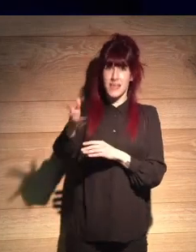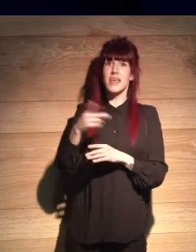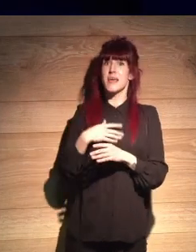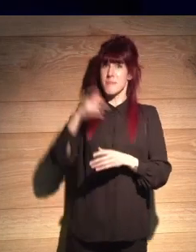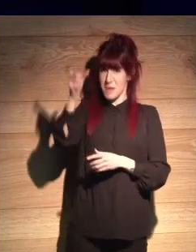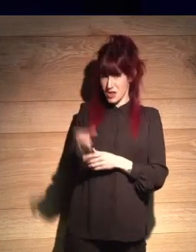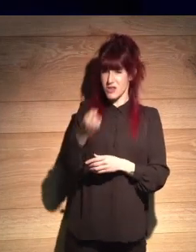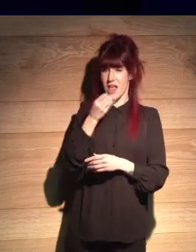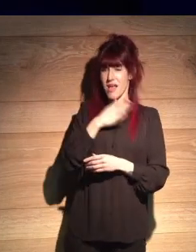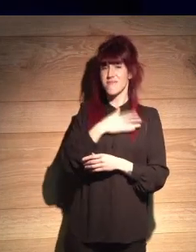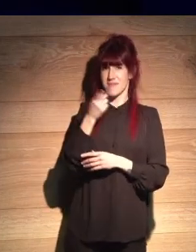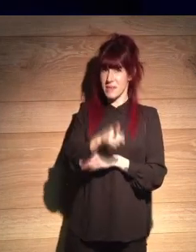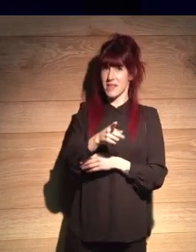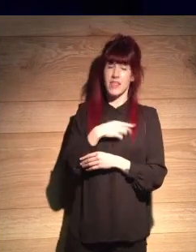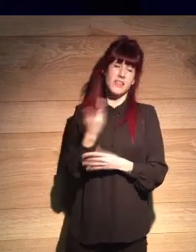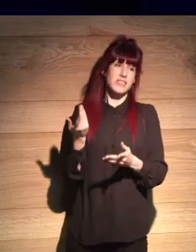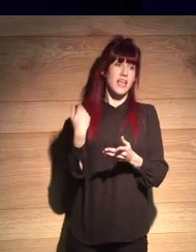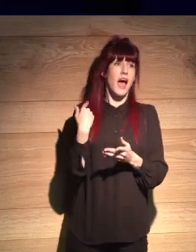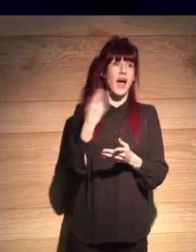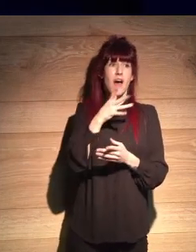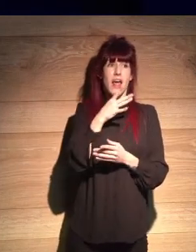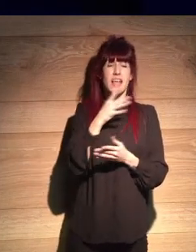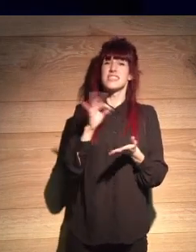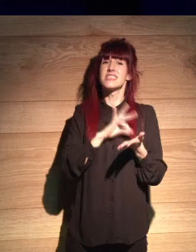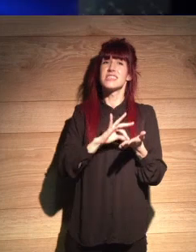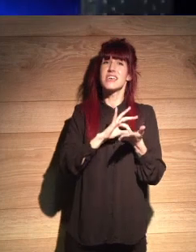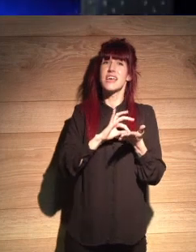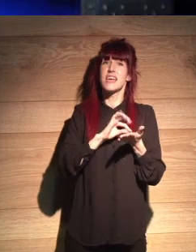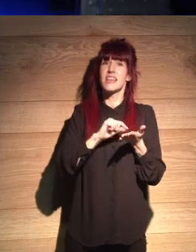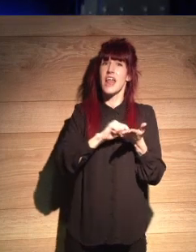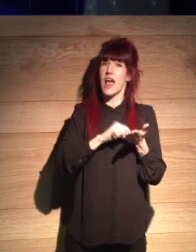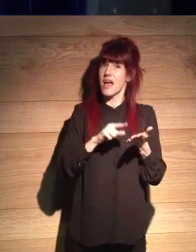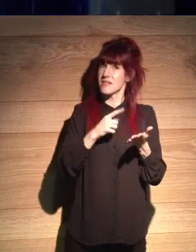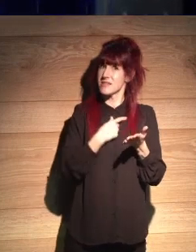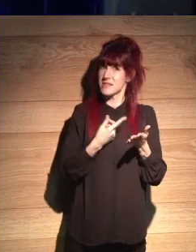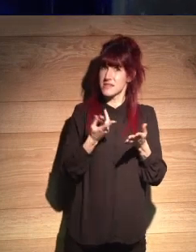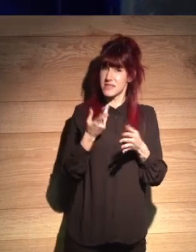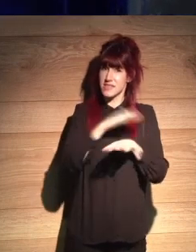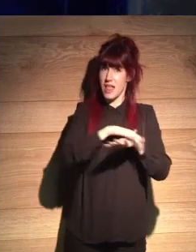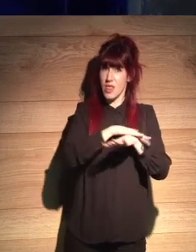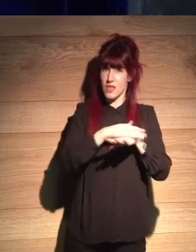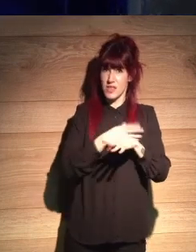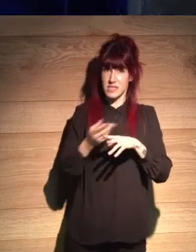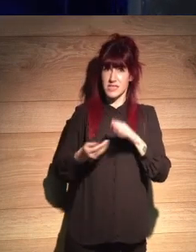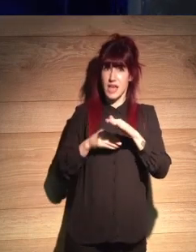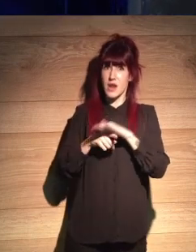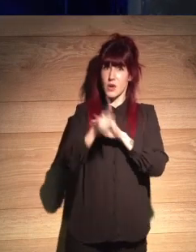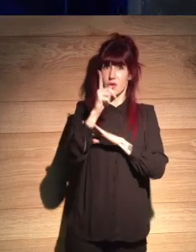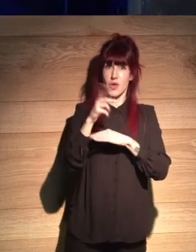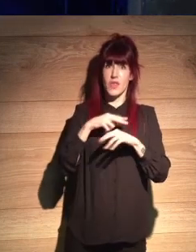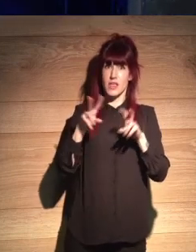the floor to the last intervention this afternoon. We do that with the Secretary of State of Research, Development and